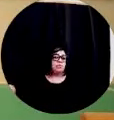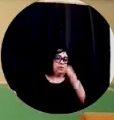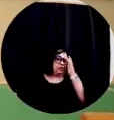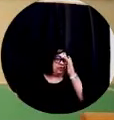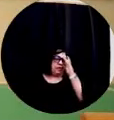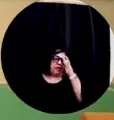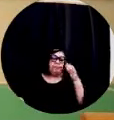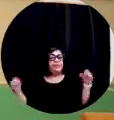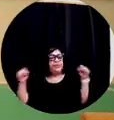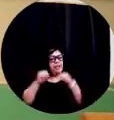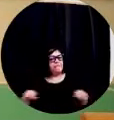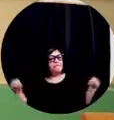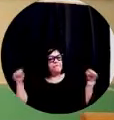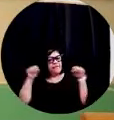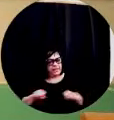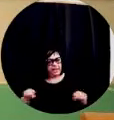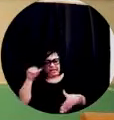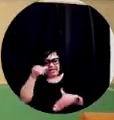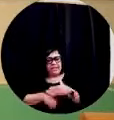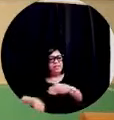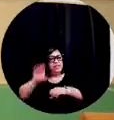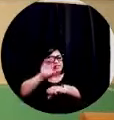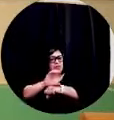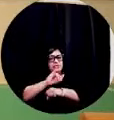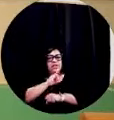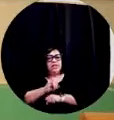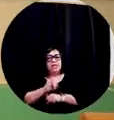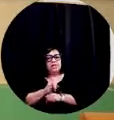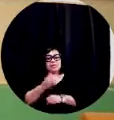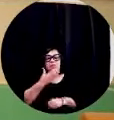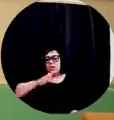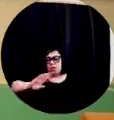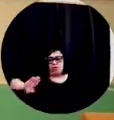is the worst hurt in the church.